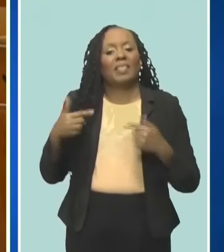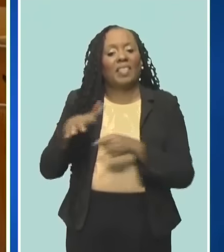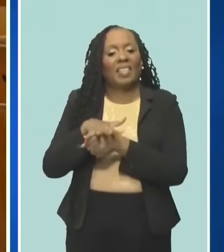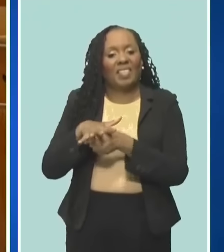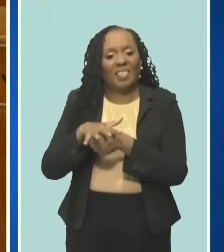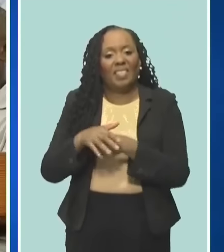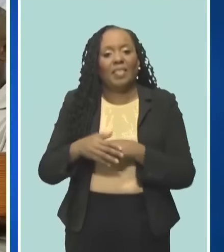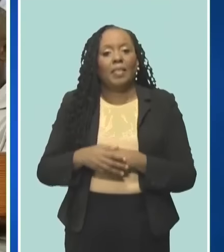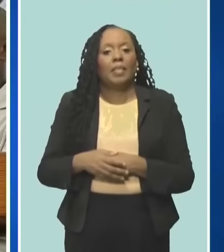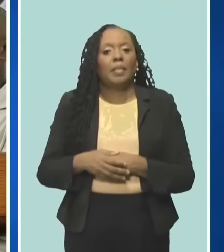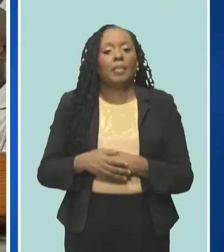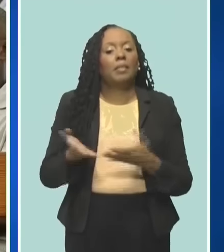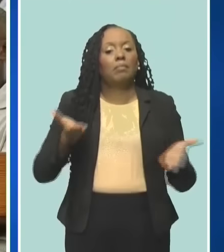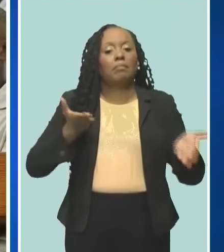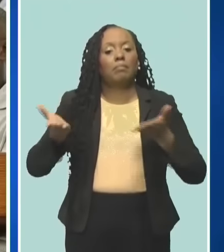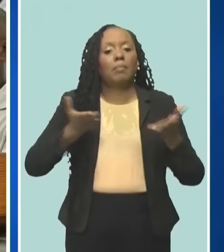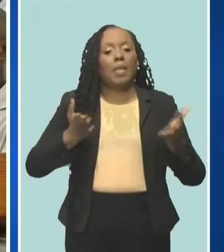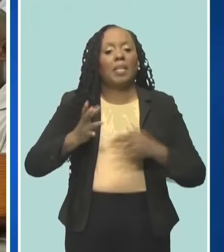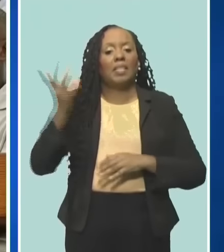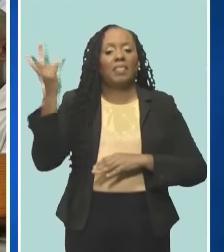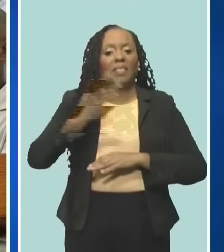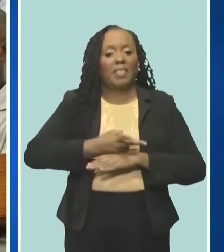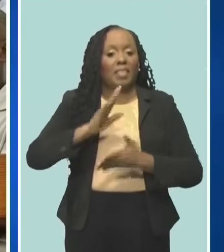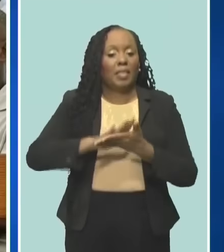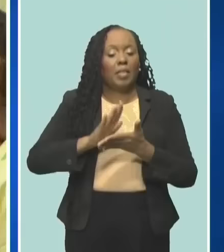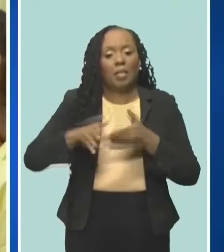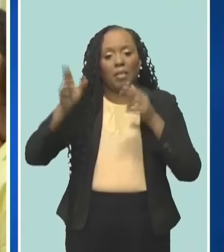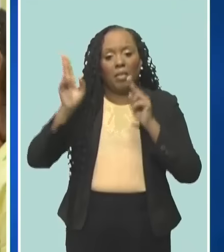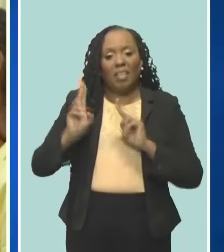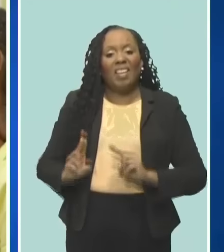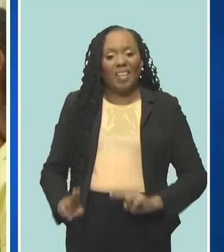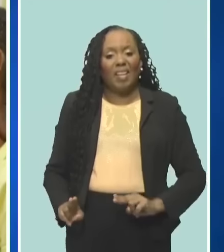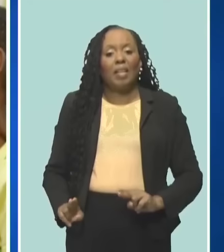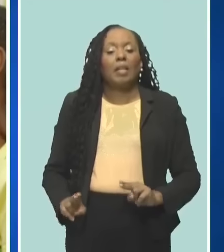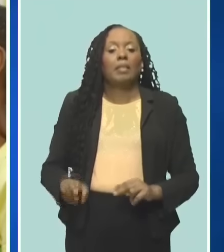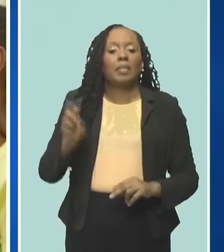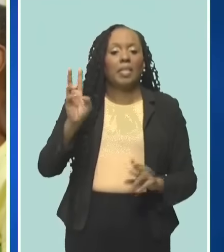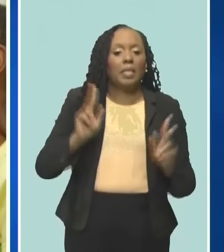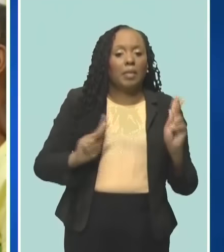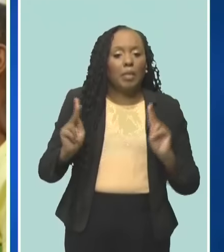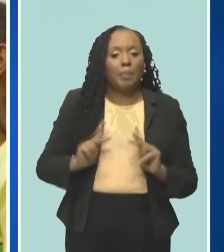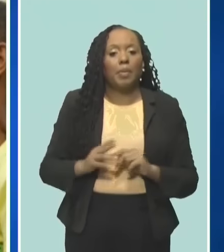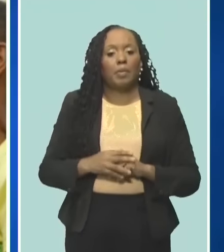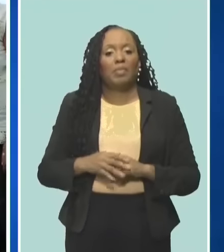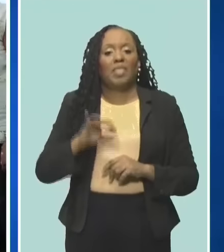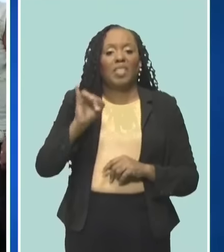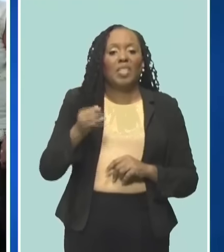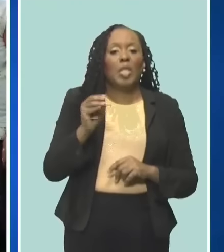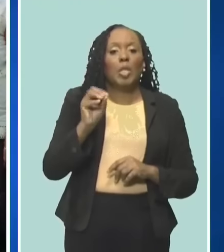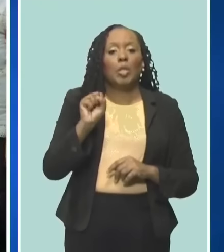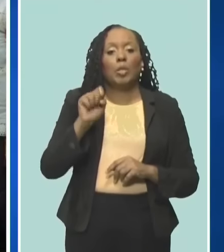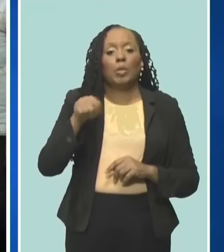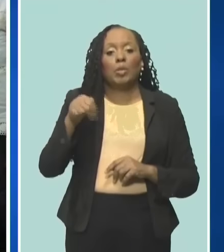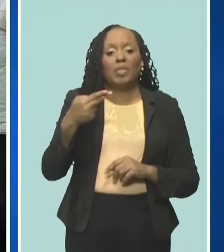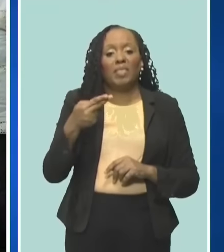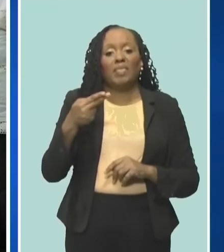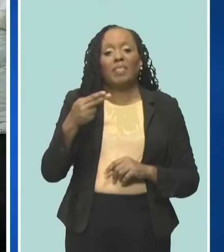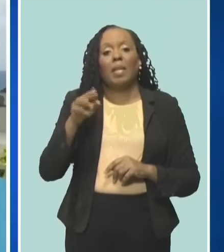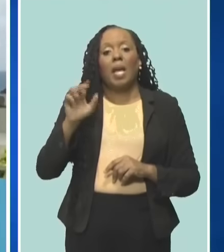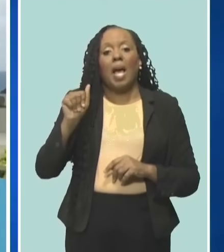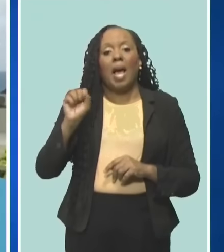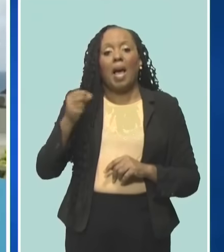at the Berea Seventh-day Adventist Church, tributes were paid by family members to Joseph Barrow, Ashford Barrow, Julian